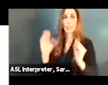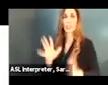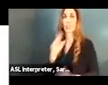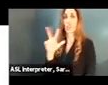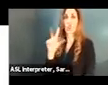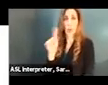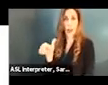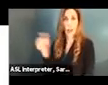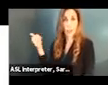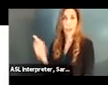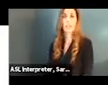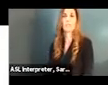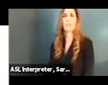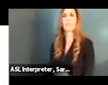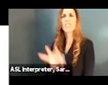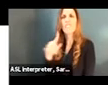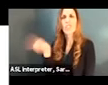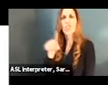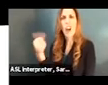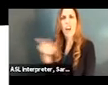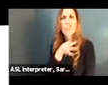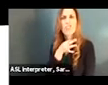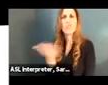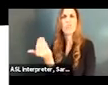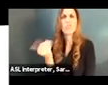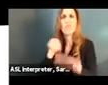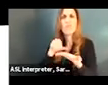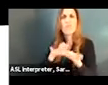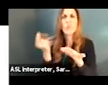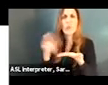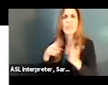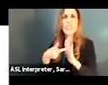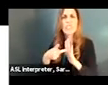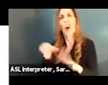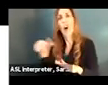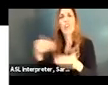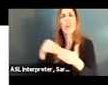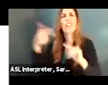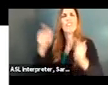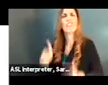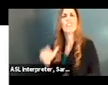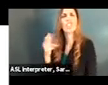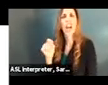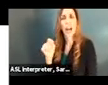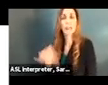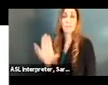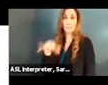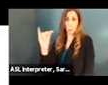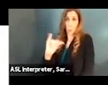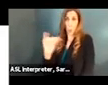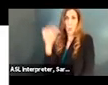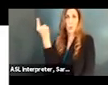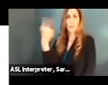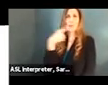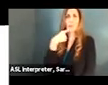other. If you're an other, feel free to put what your other is in the chat if you're interested in sharing. I also, someone mentioned